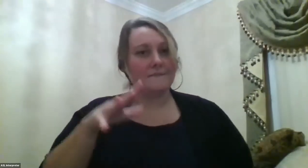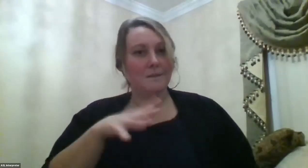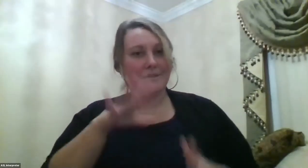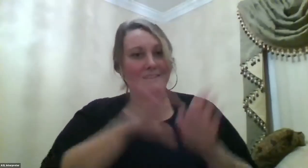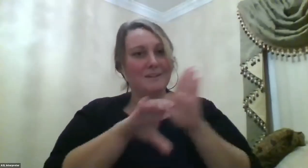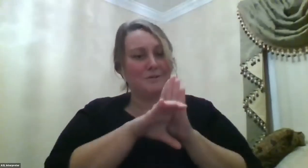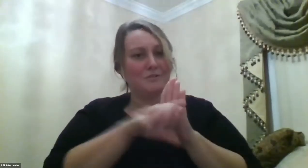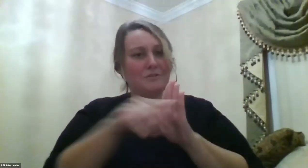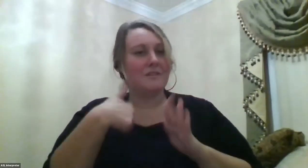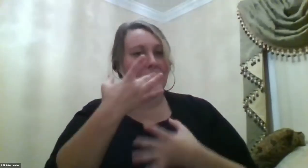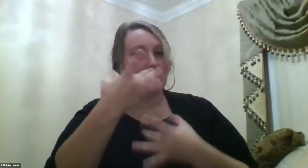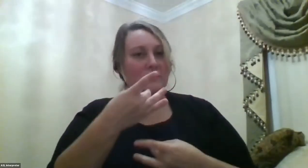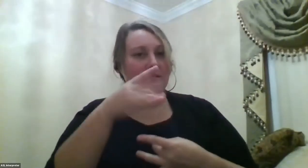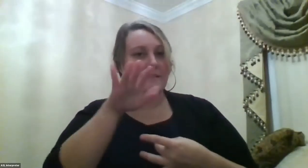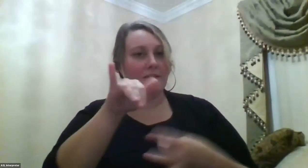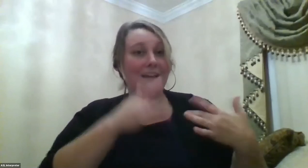time.